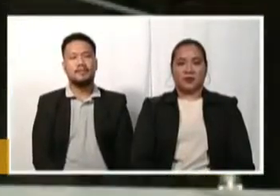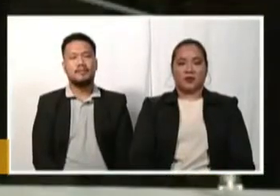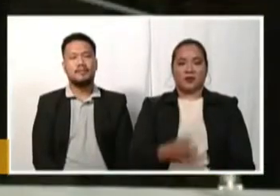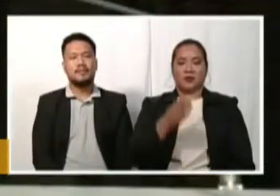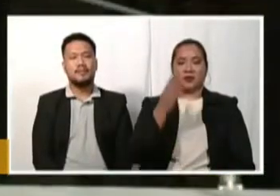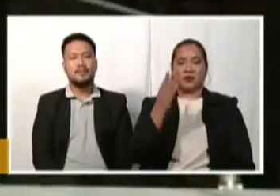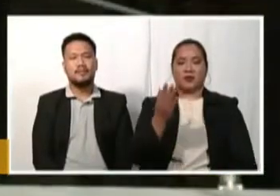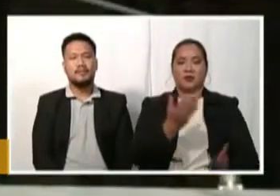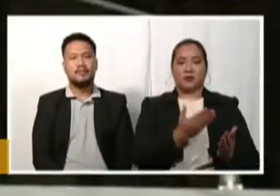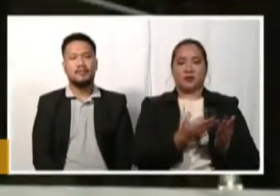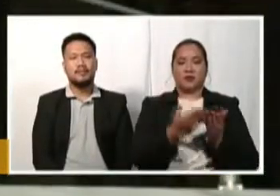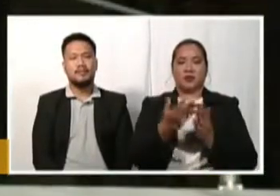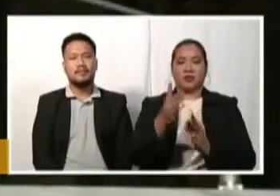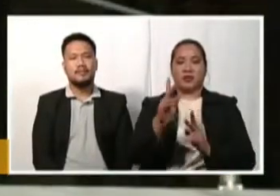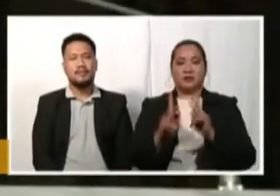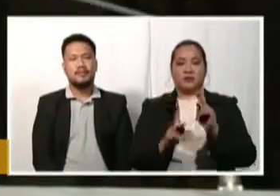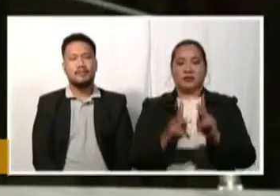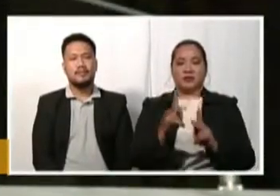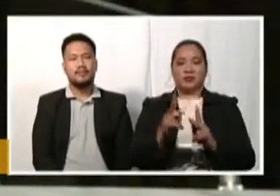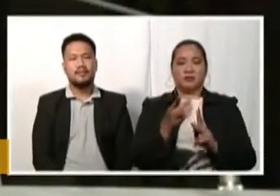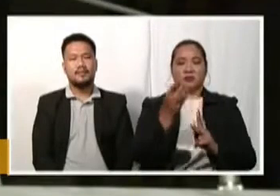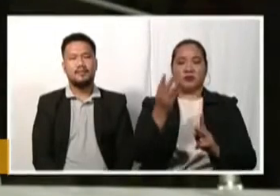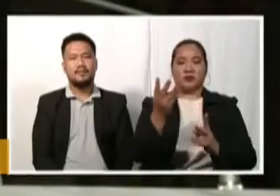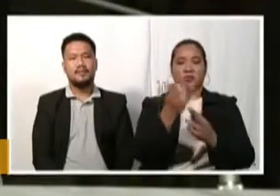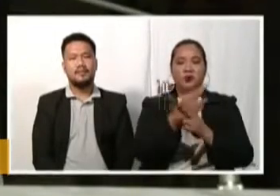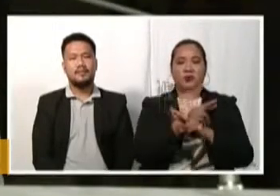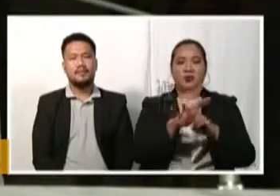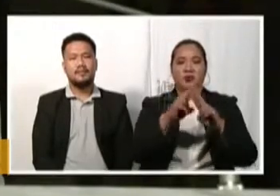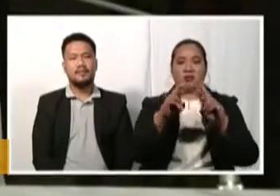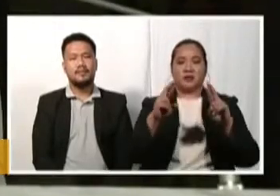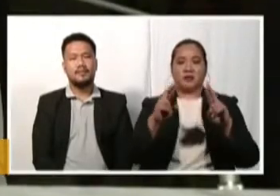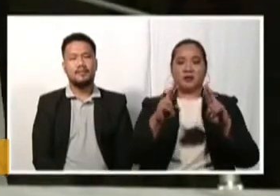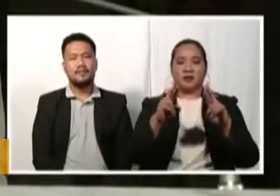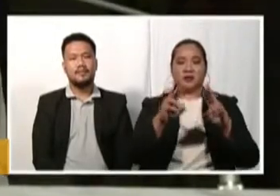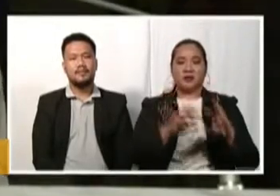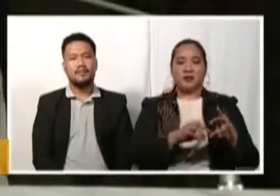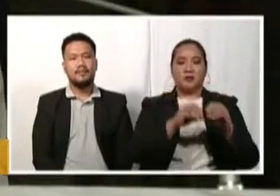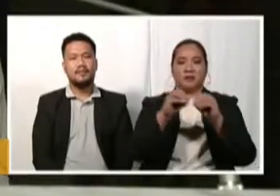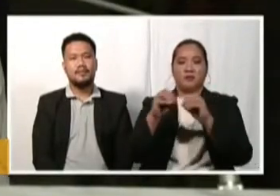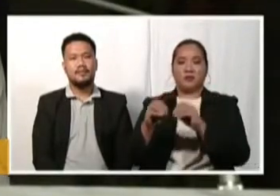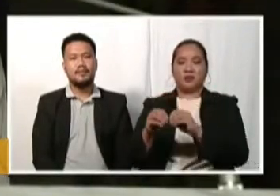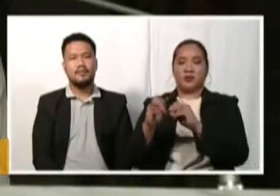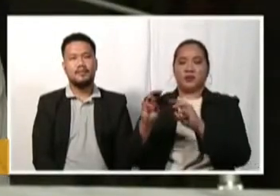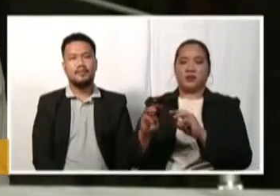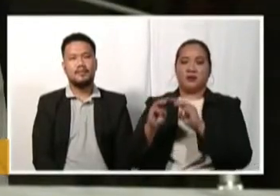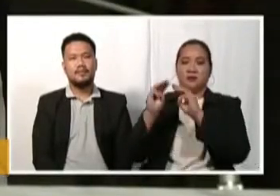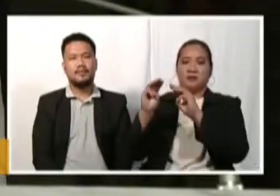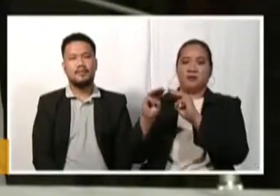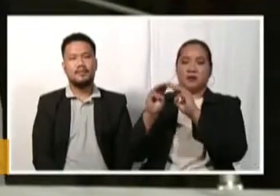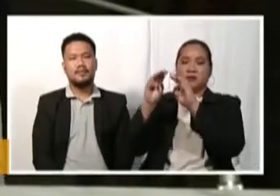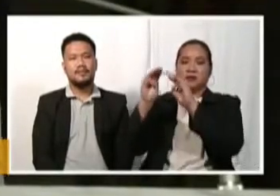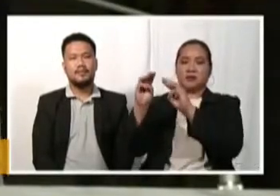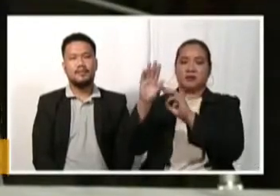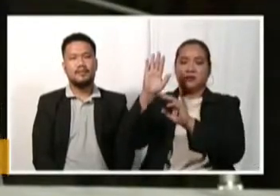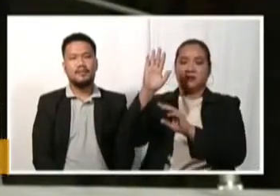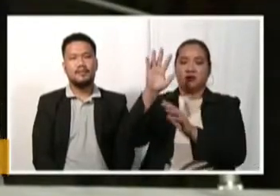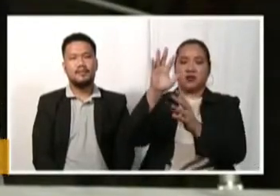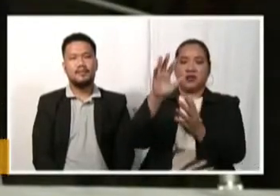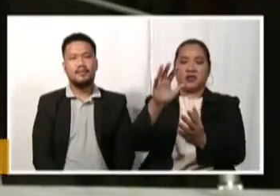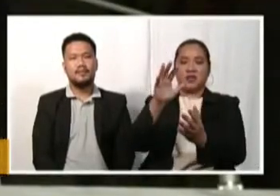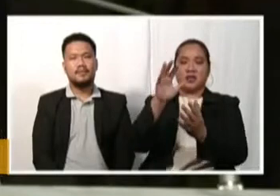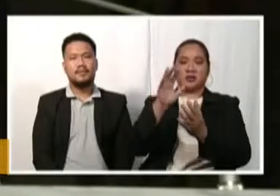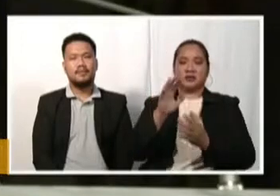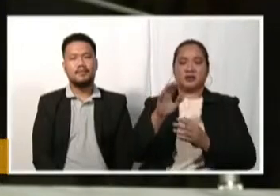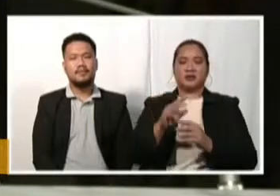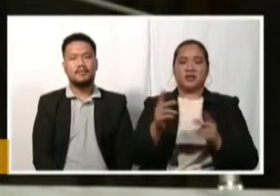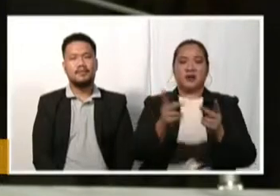Brought in the people you redeemed and planted them on the mountain of your inheritance,